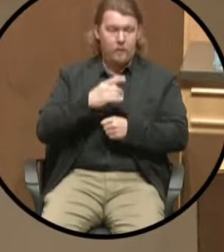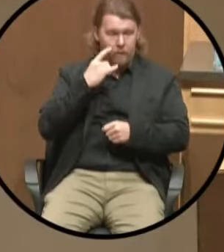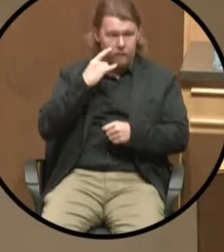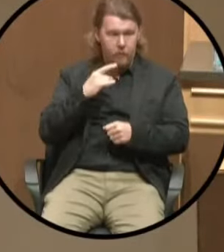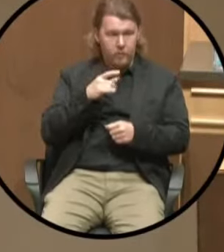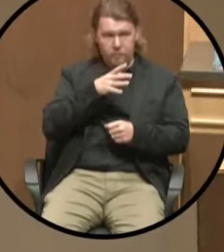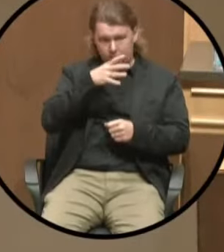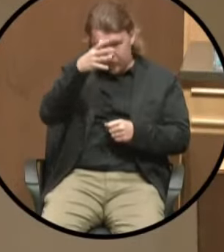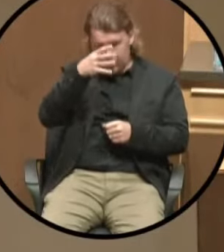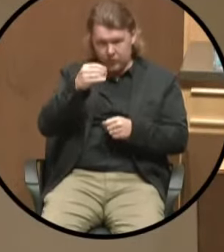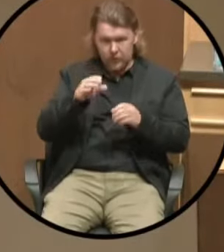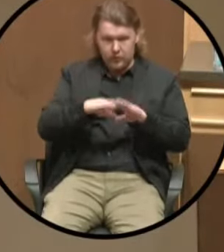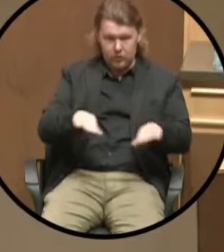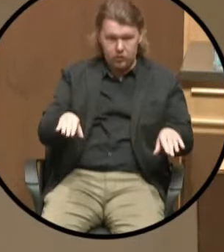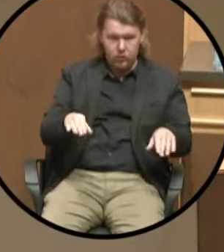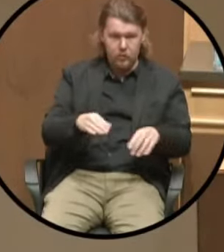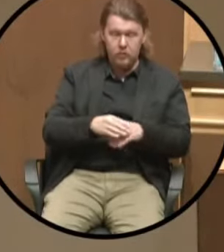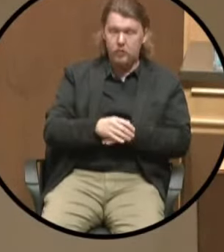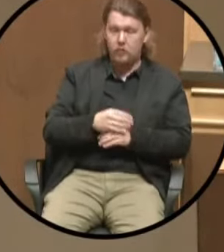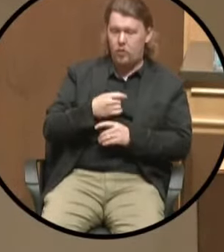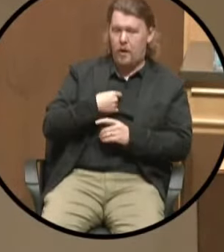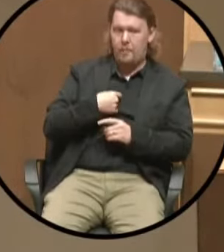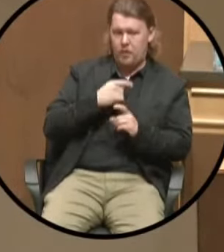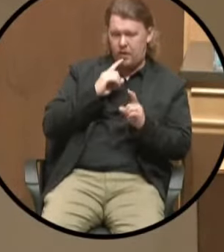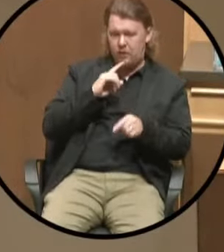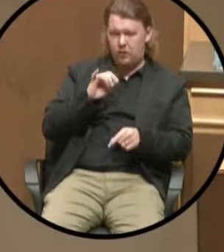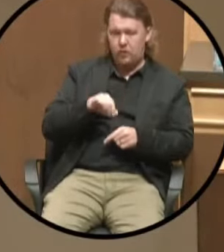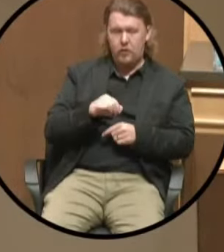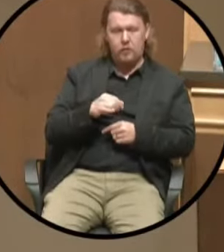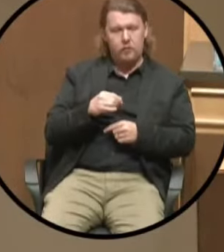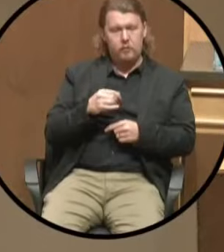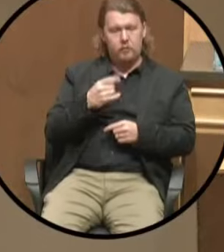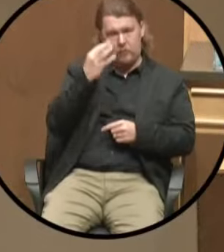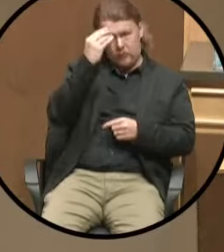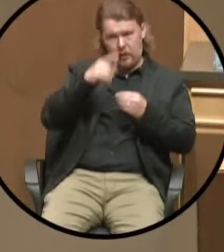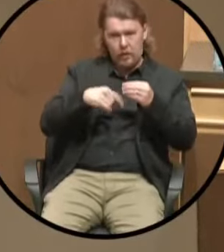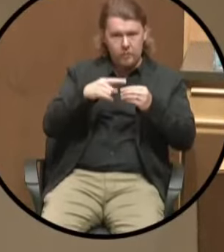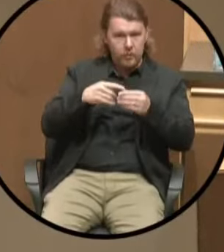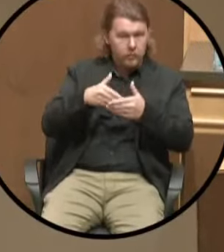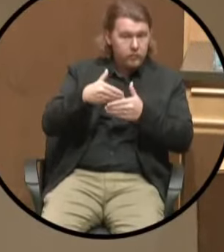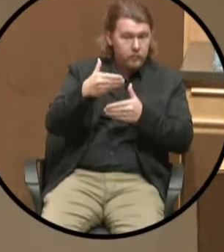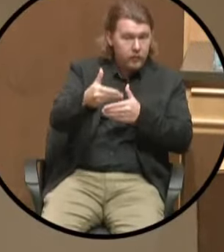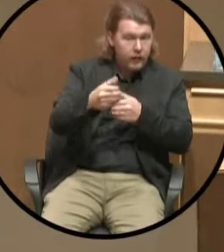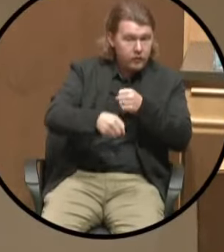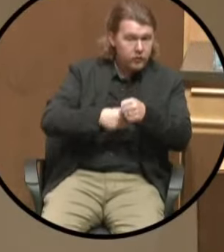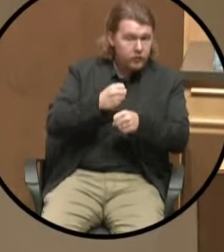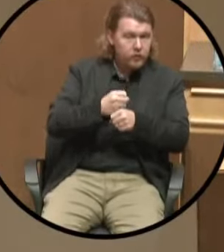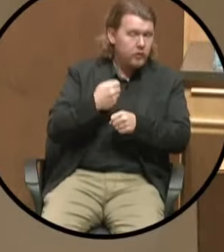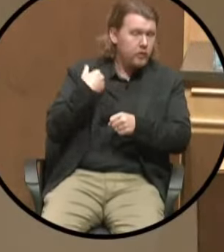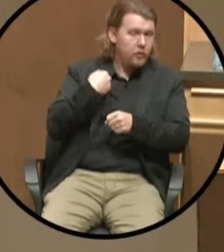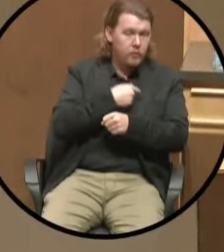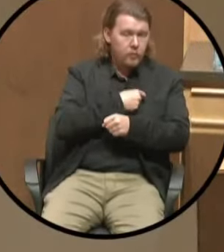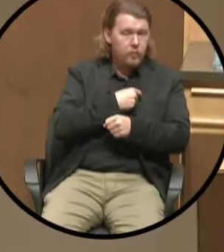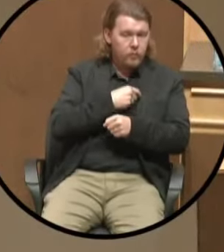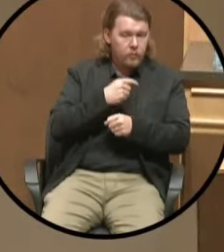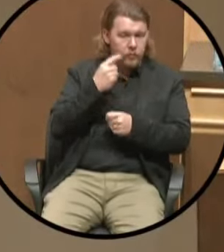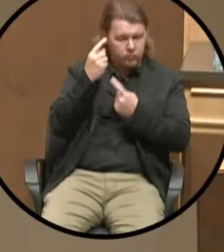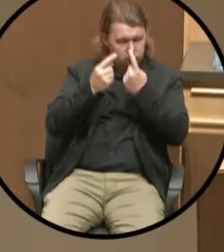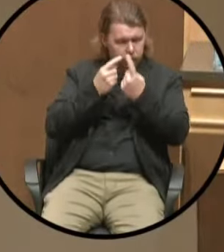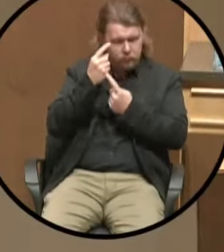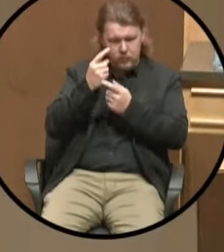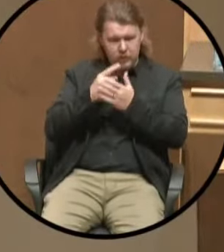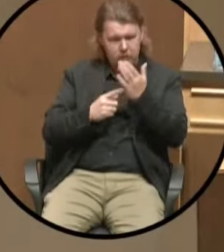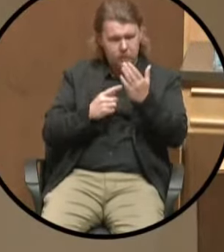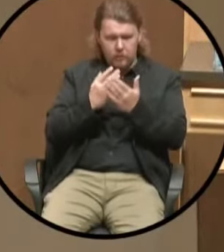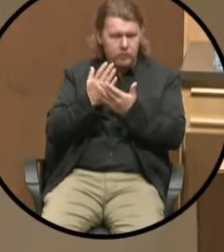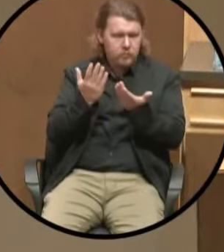that twofold. One, while as we consider what happens next year, we certainly may consider some kind